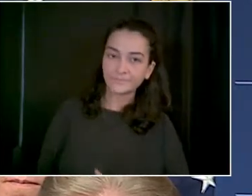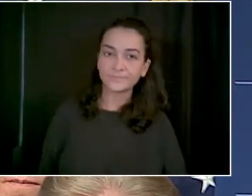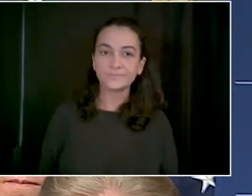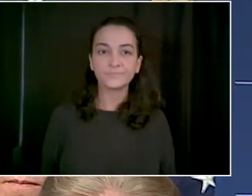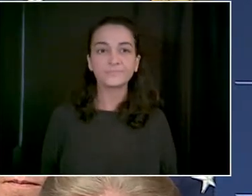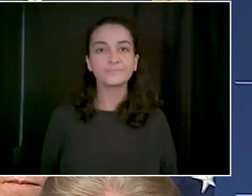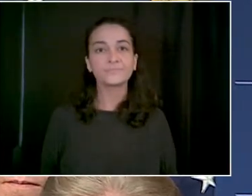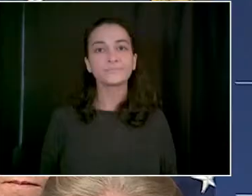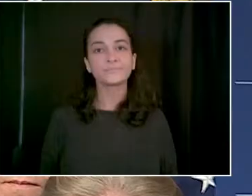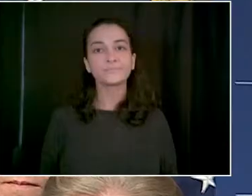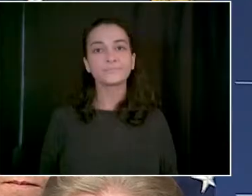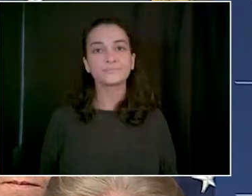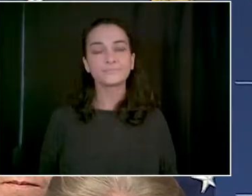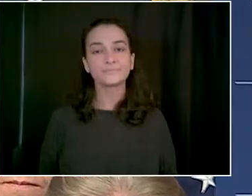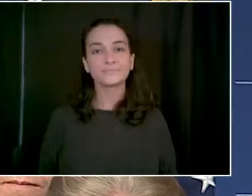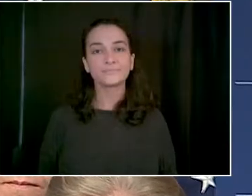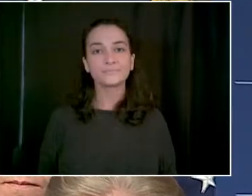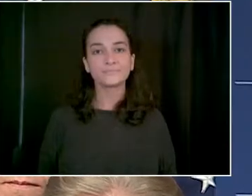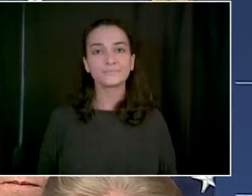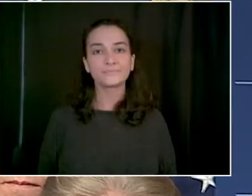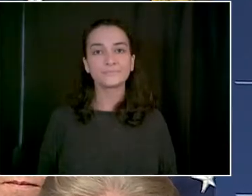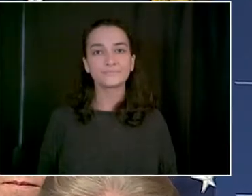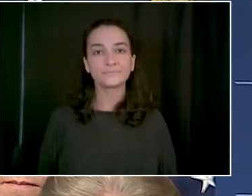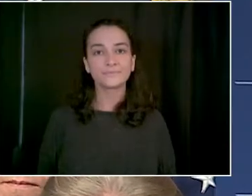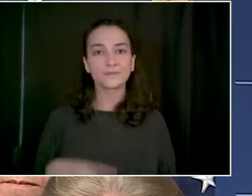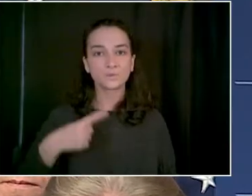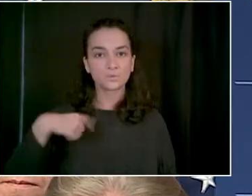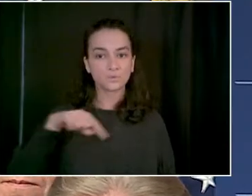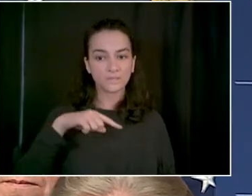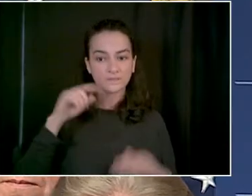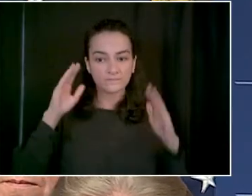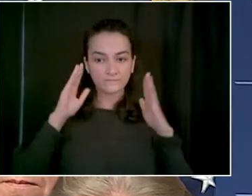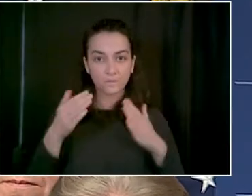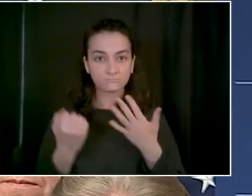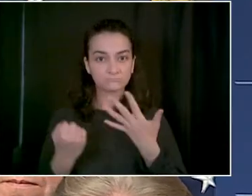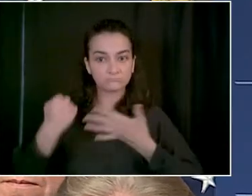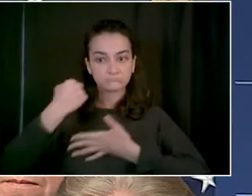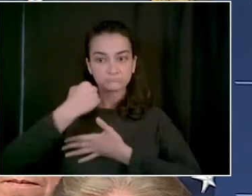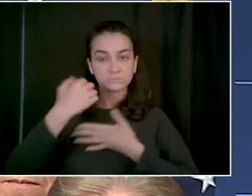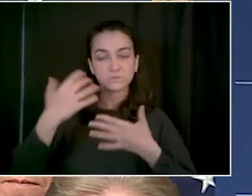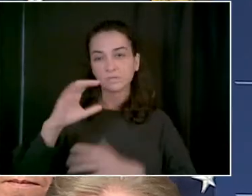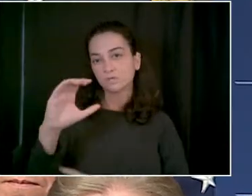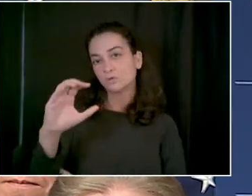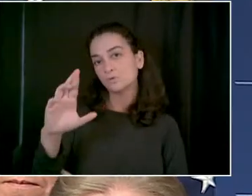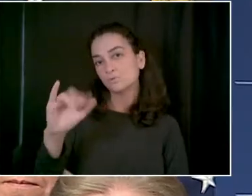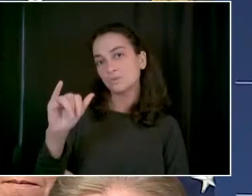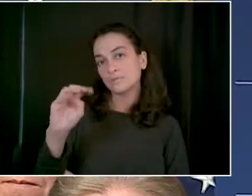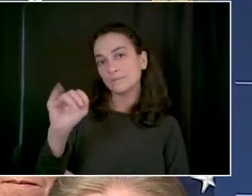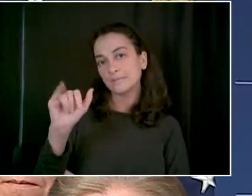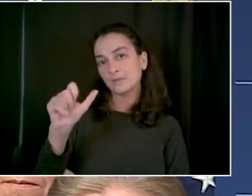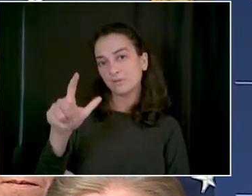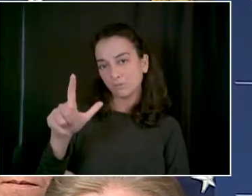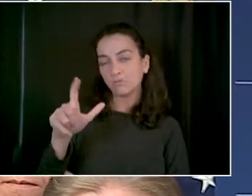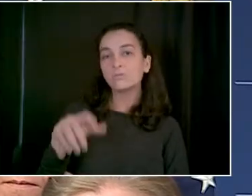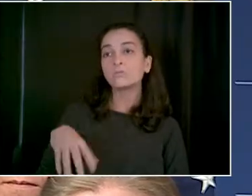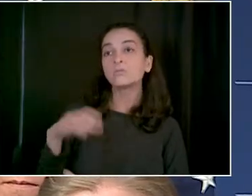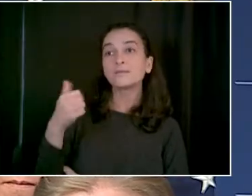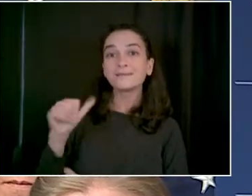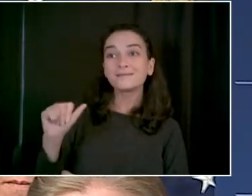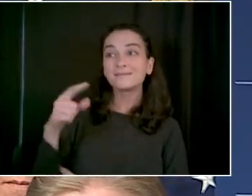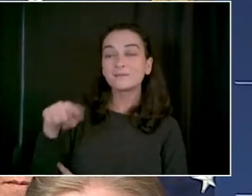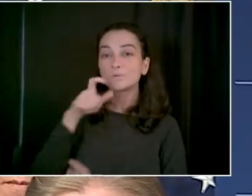civil enforcement. I want to be clear on that. Number two, I said it before, and I'm going to say it again. ICE is not a criminal